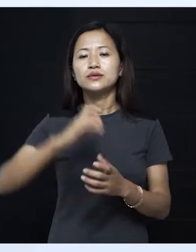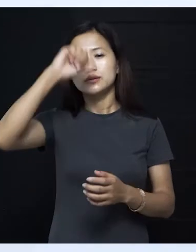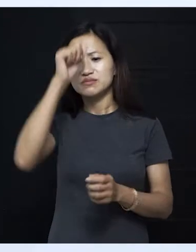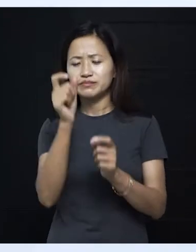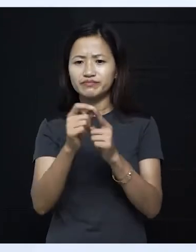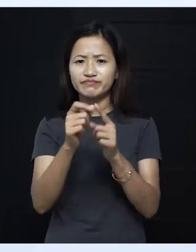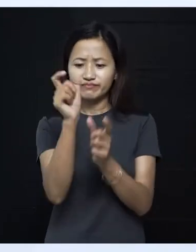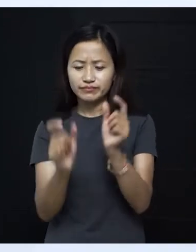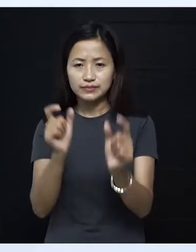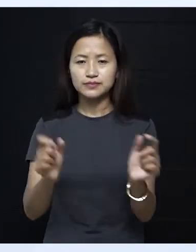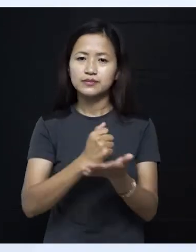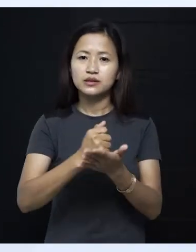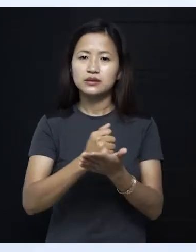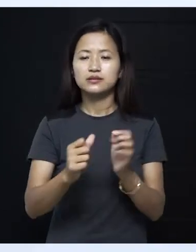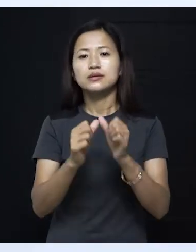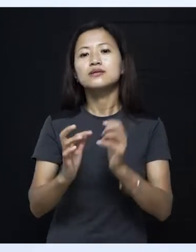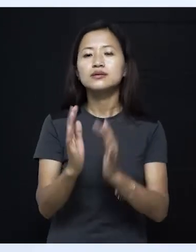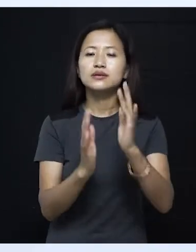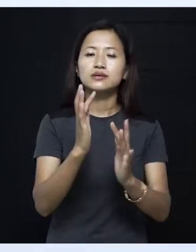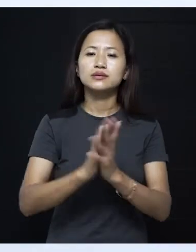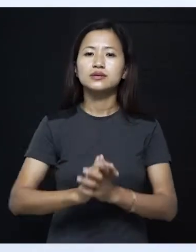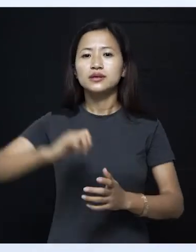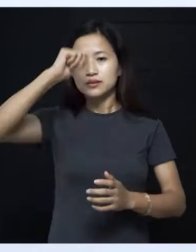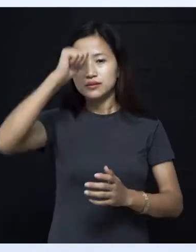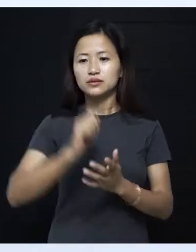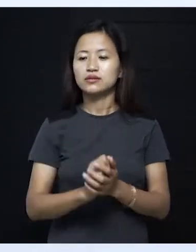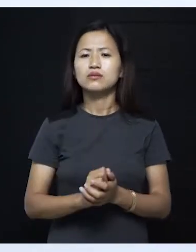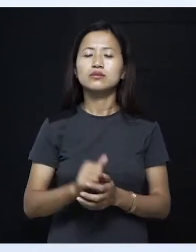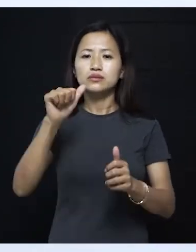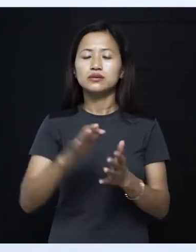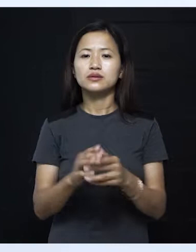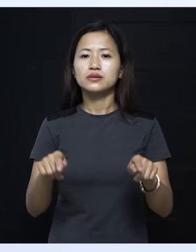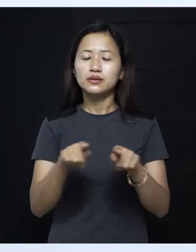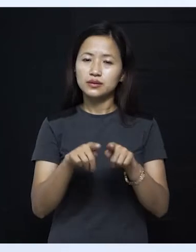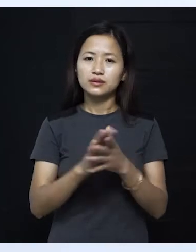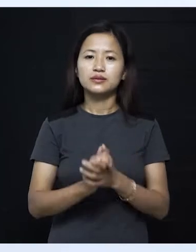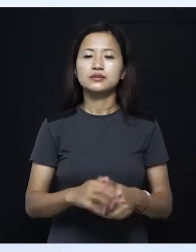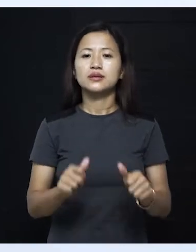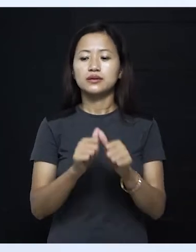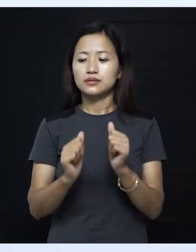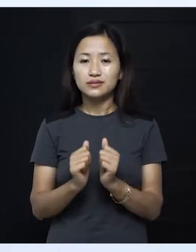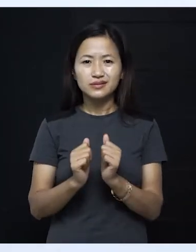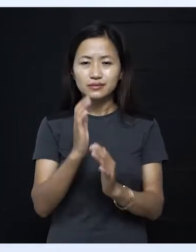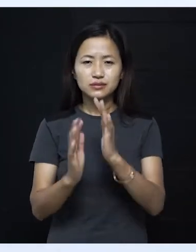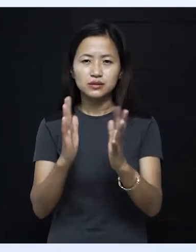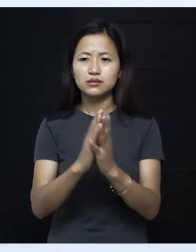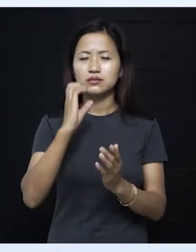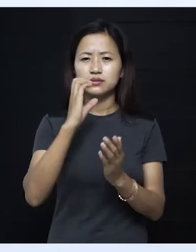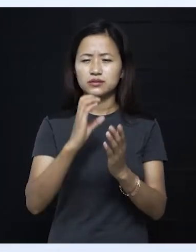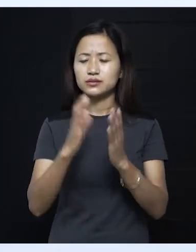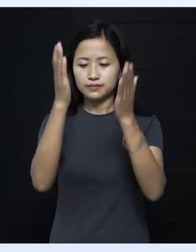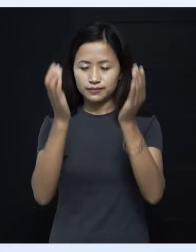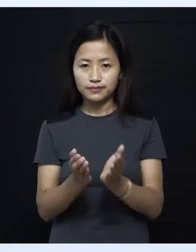India's population, they practice agriculture. Then India is also an agricultural country. So because